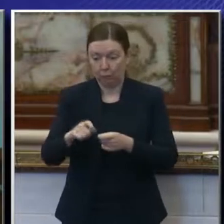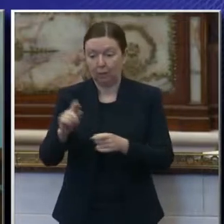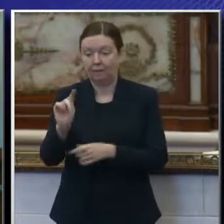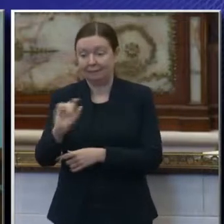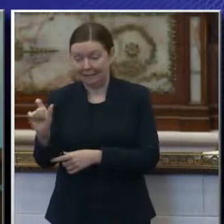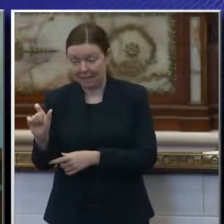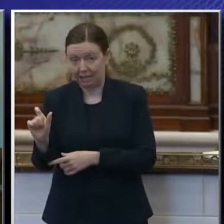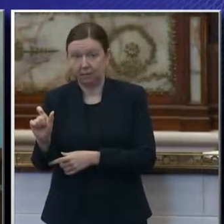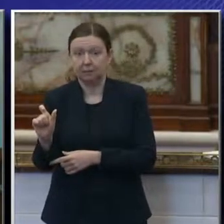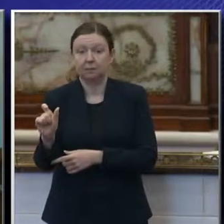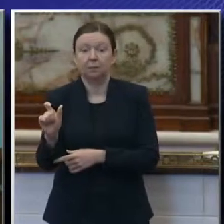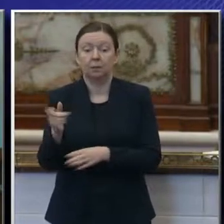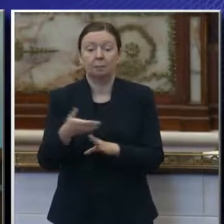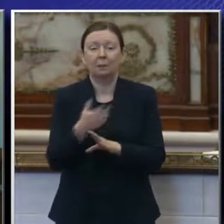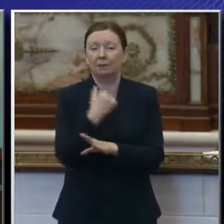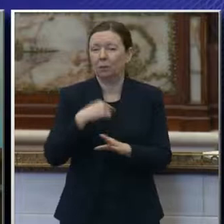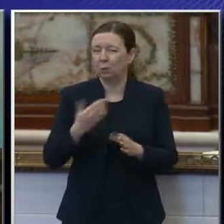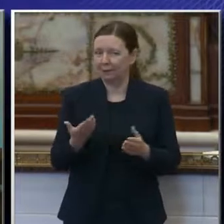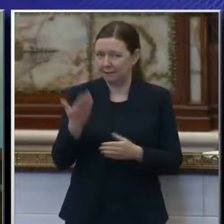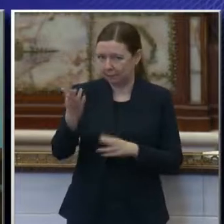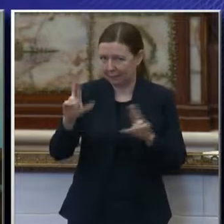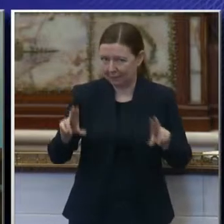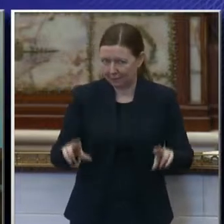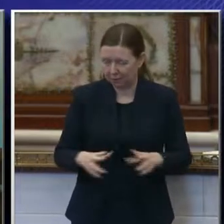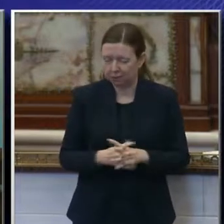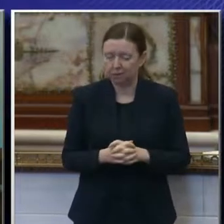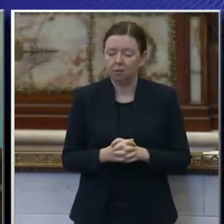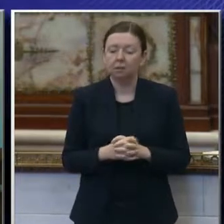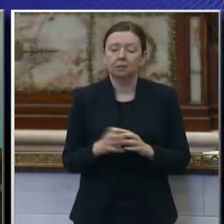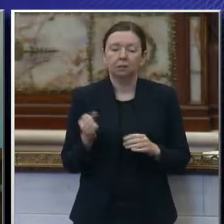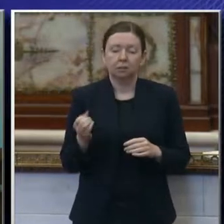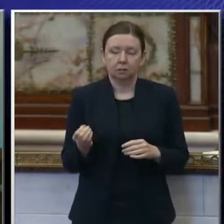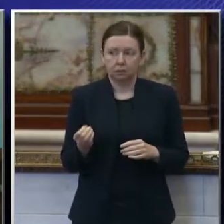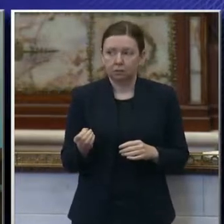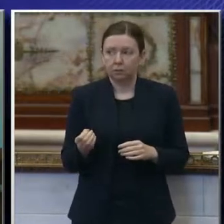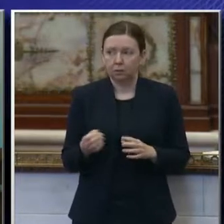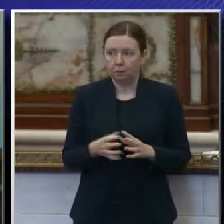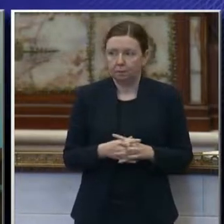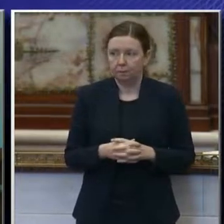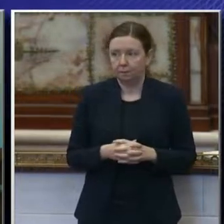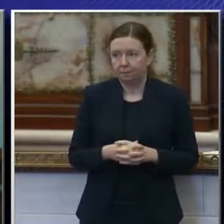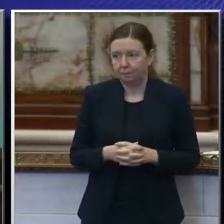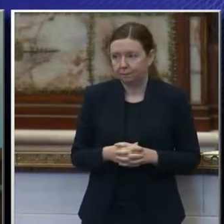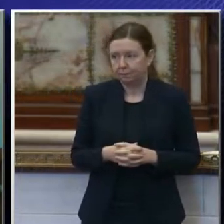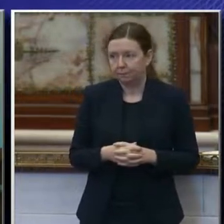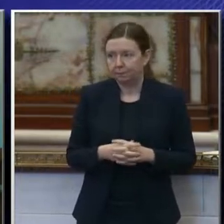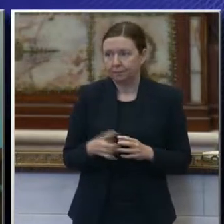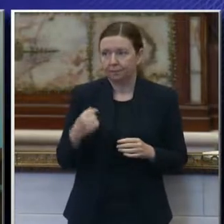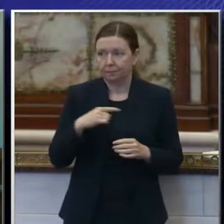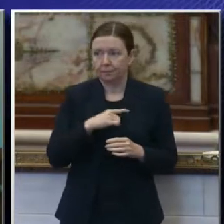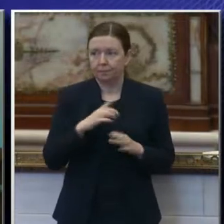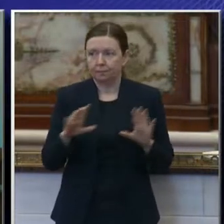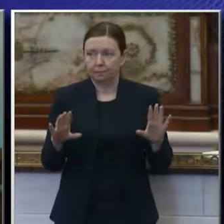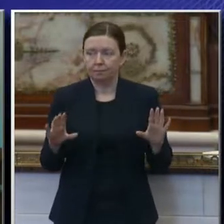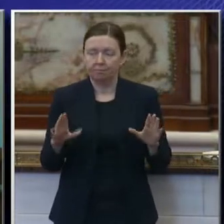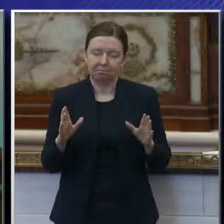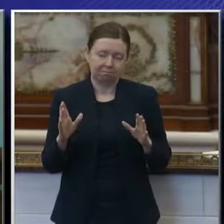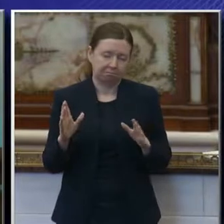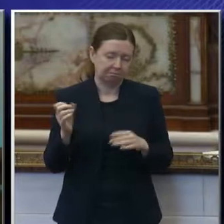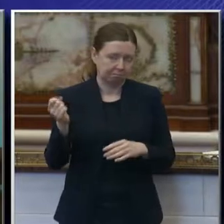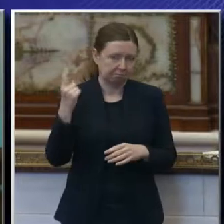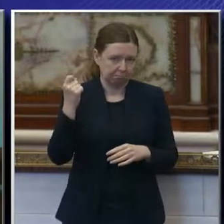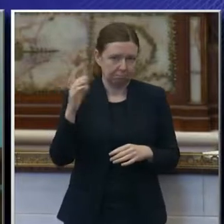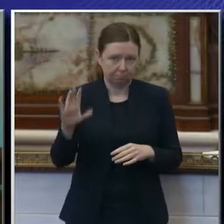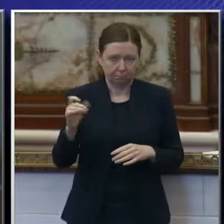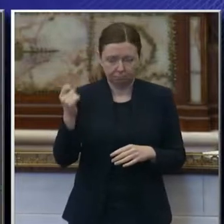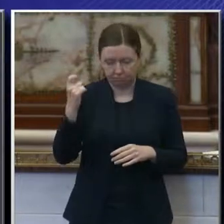submitting the application. So, you know, we will be submitting. That's okay.